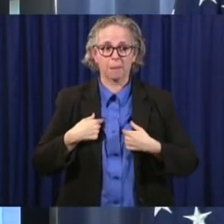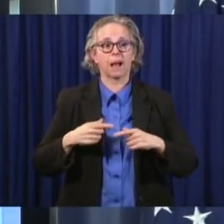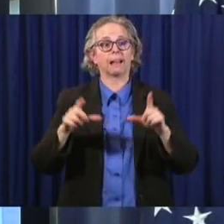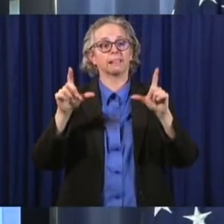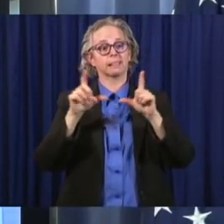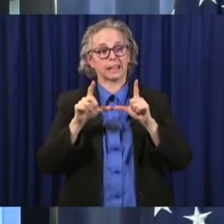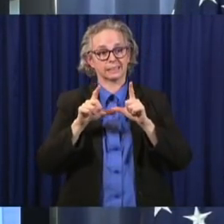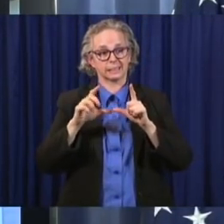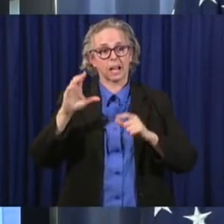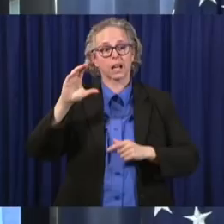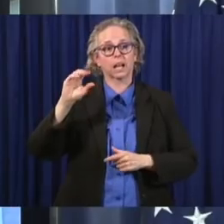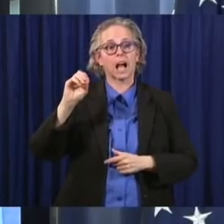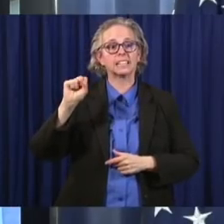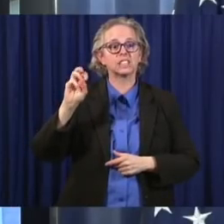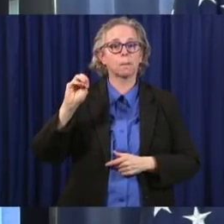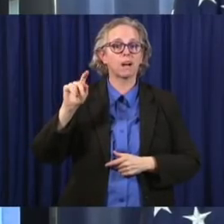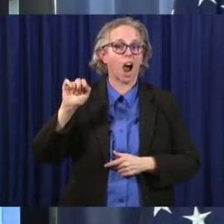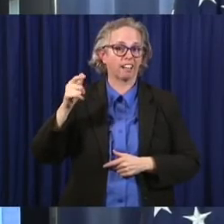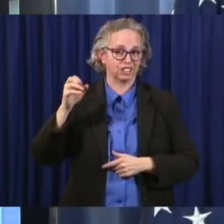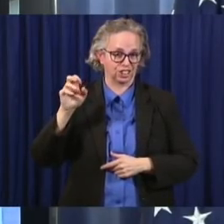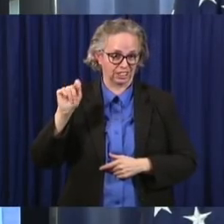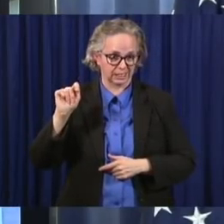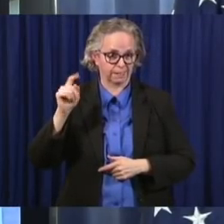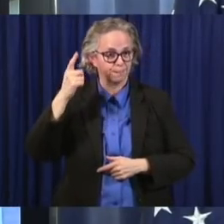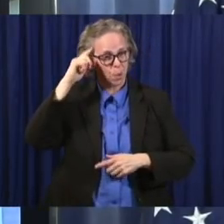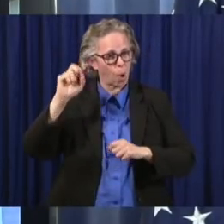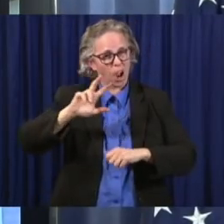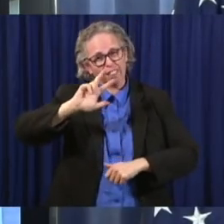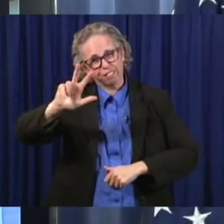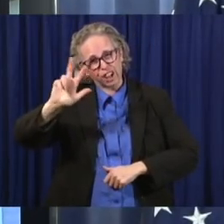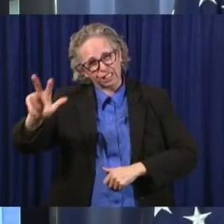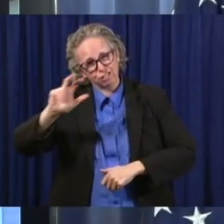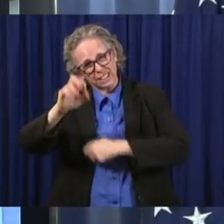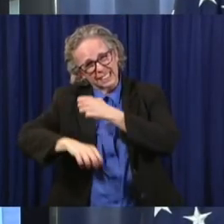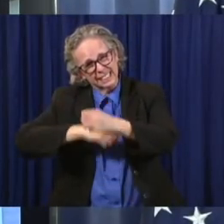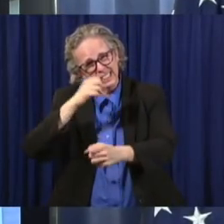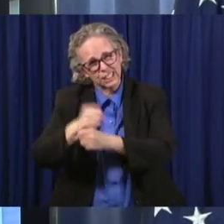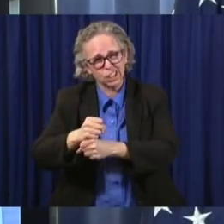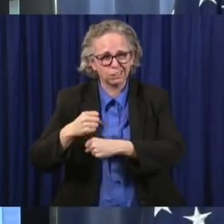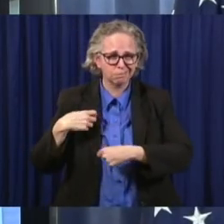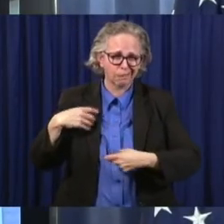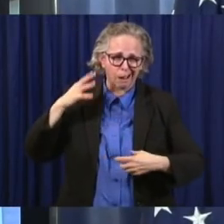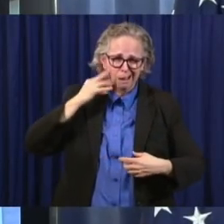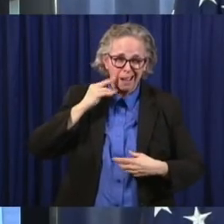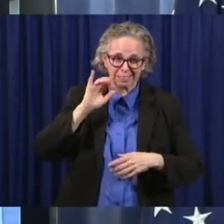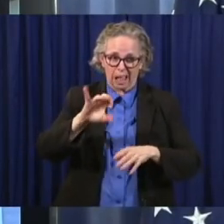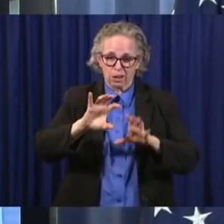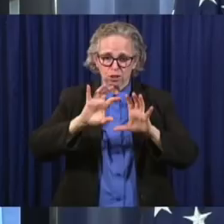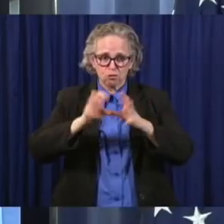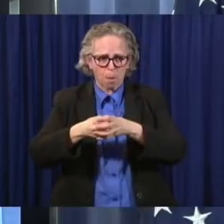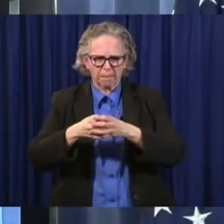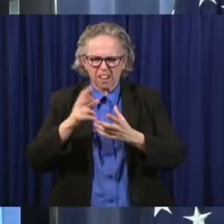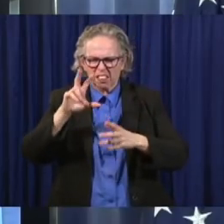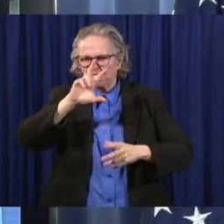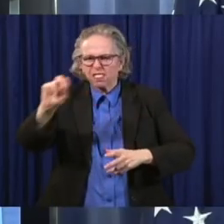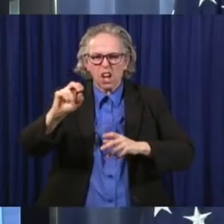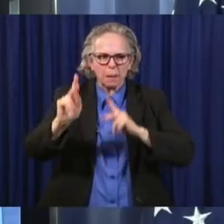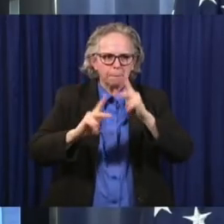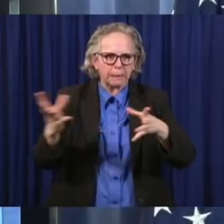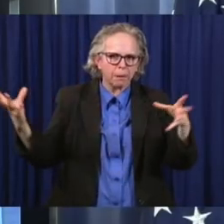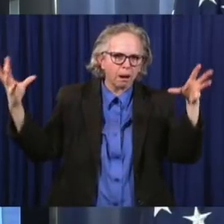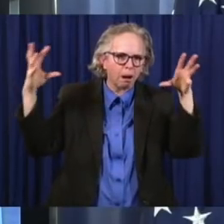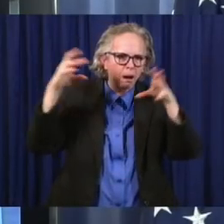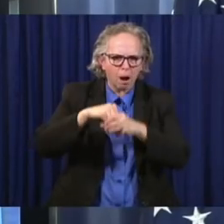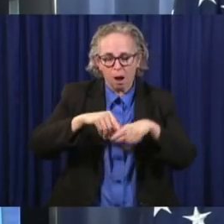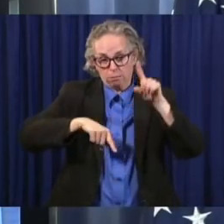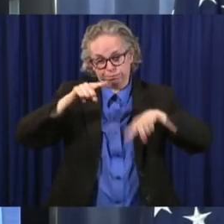hairstylist for 33 years. And our group of 30 in our committee was just amazing. It was very diverse. So we had